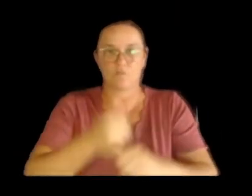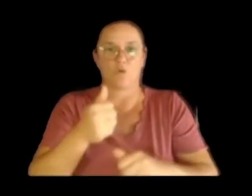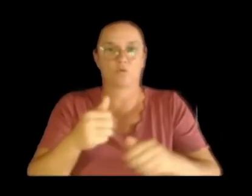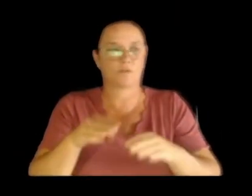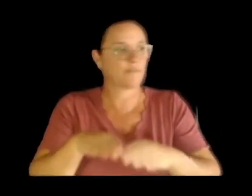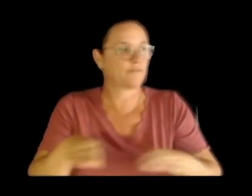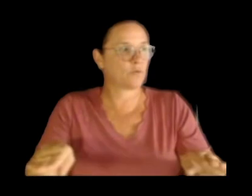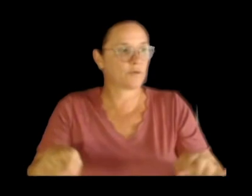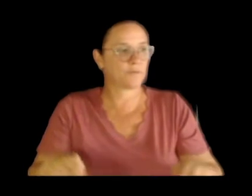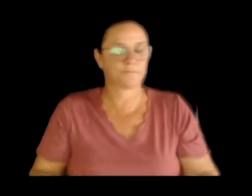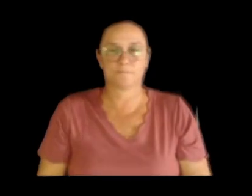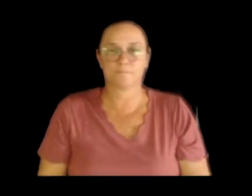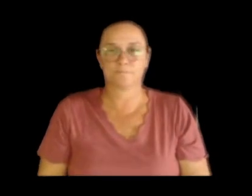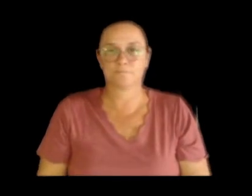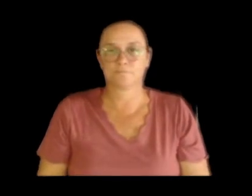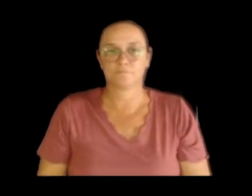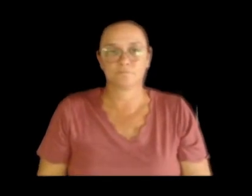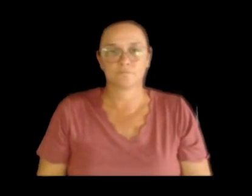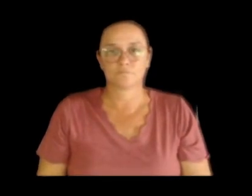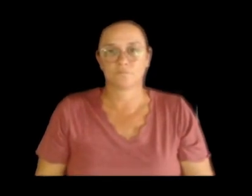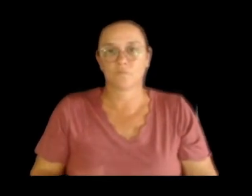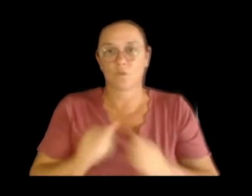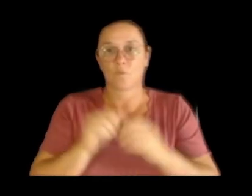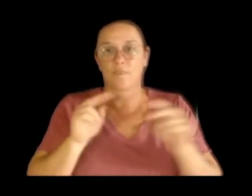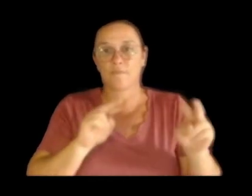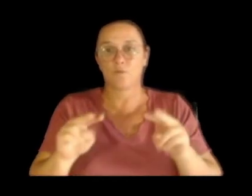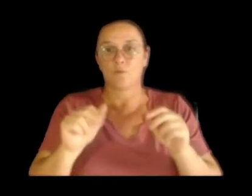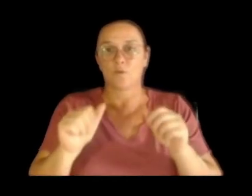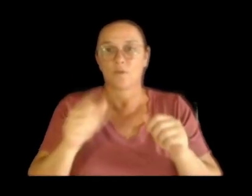episode. In the thermal view, you can see this a little bit better.